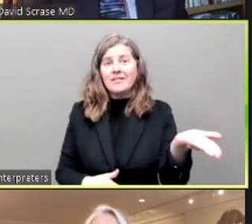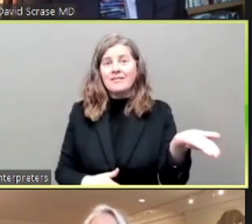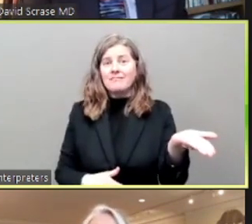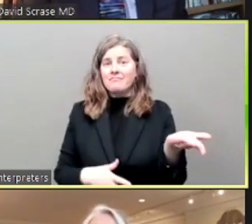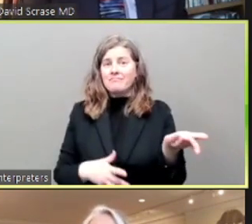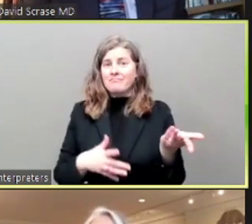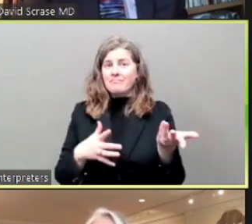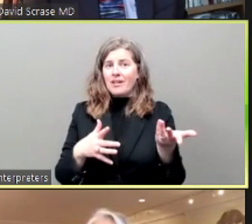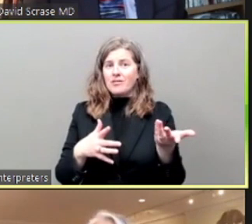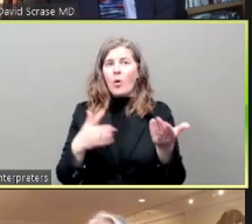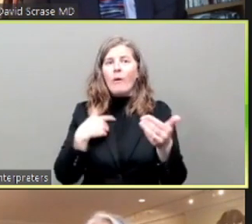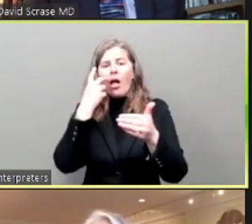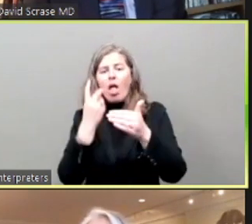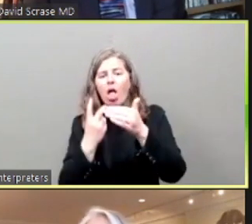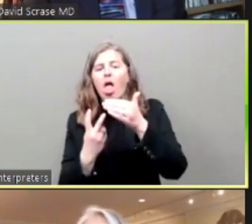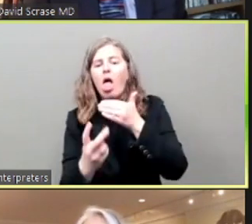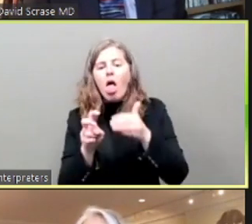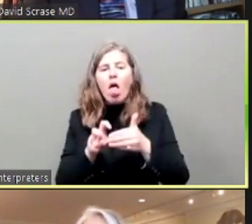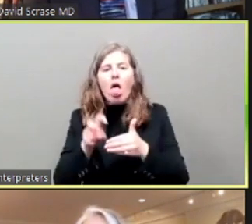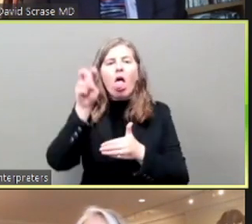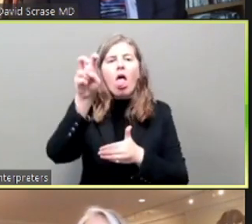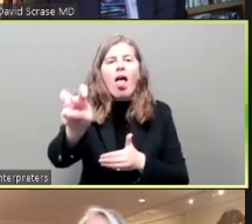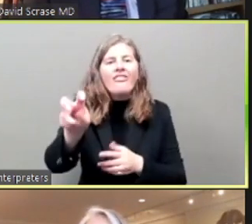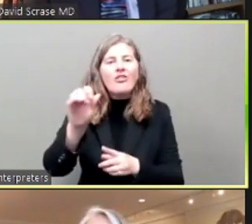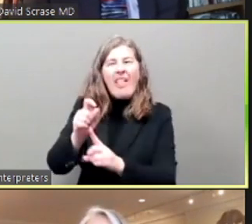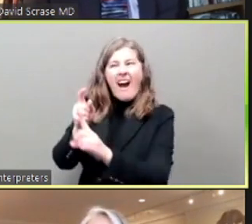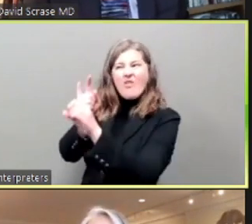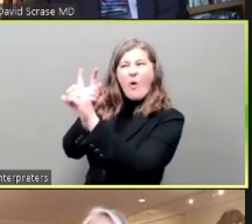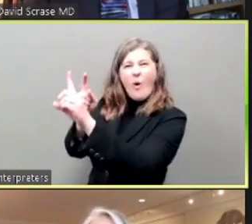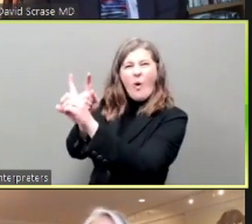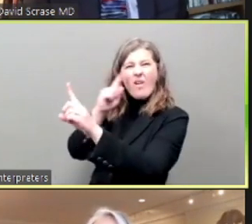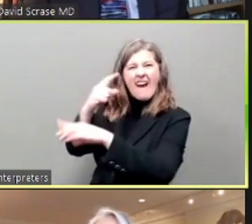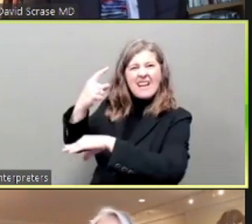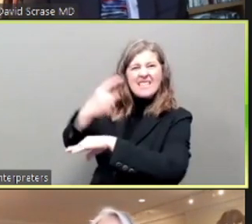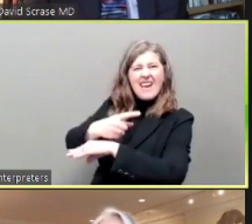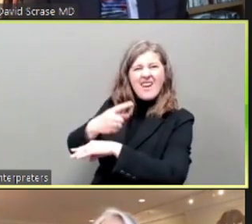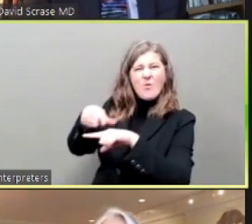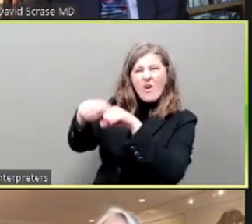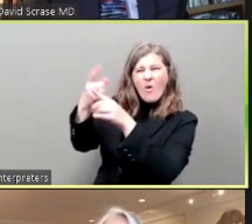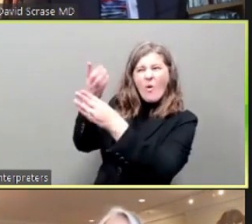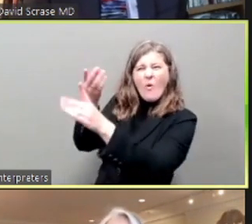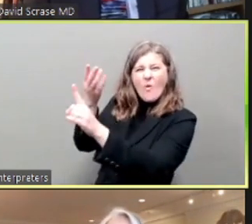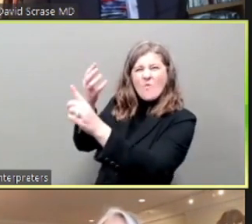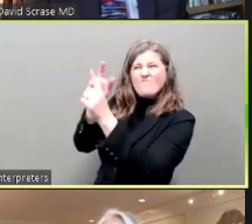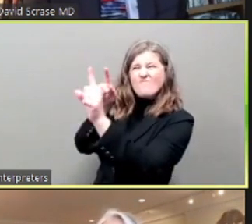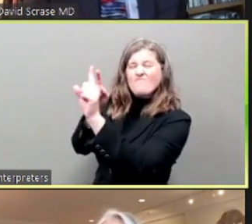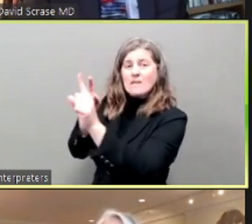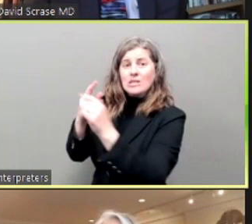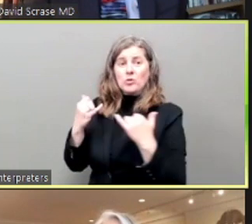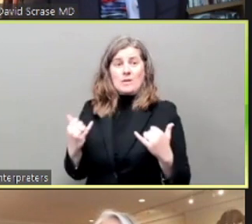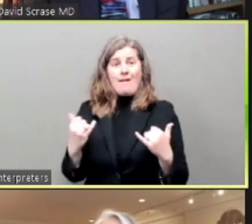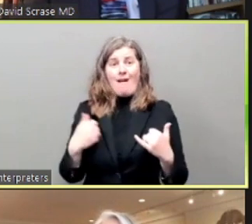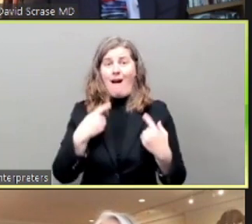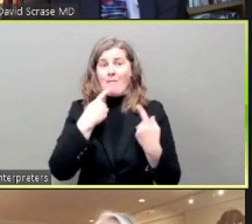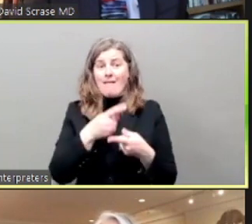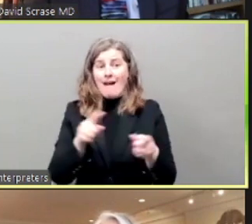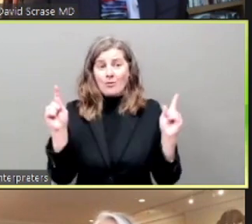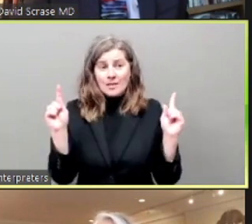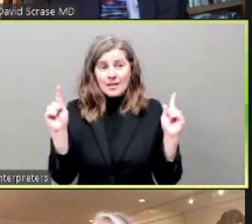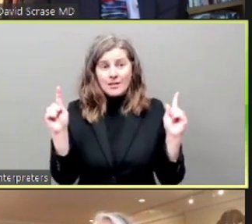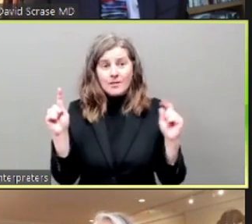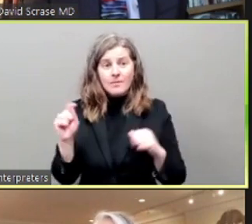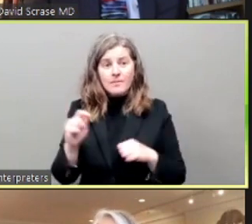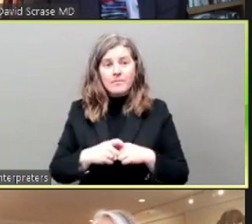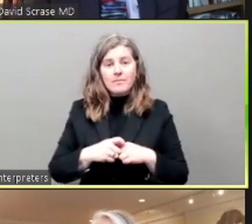forward thinking so that we hold that data set for a couple of weeks. I'm announcing that if